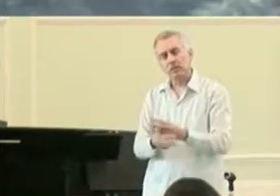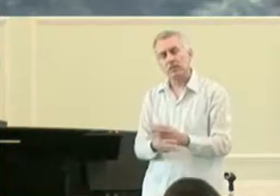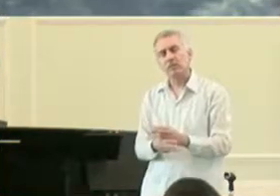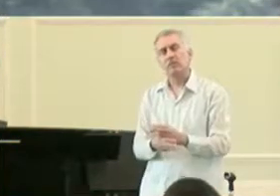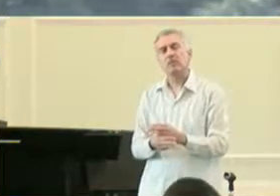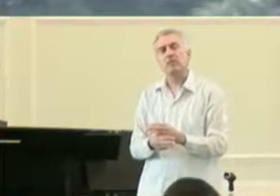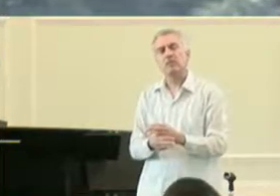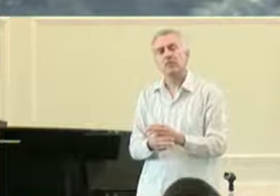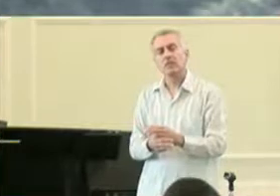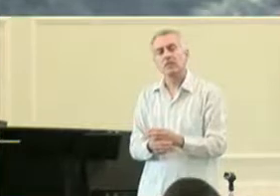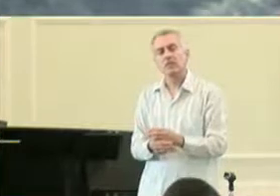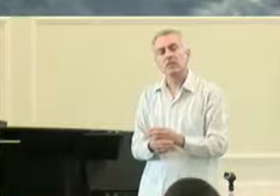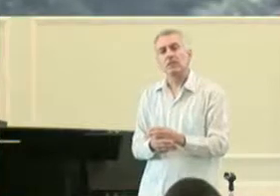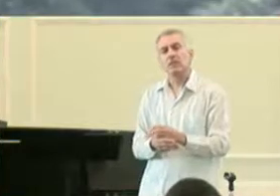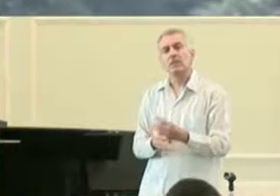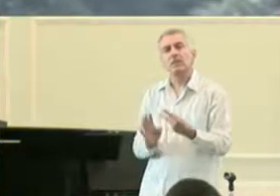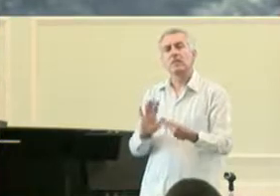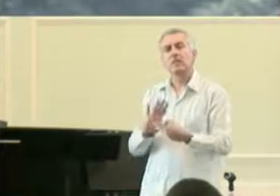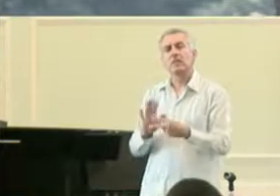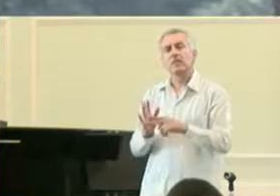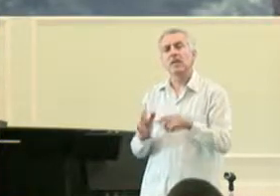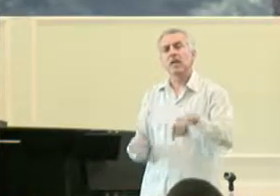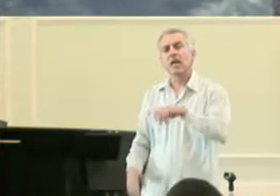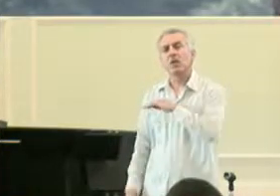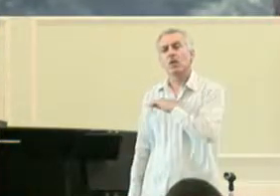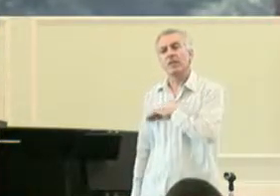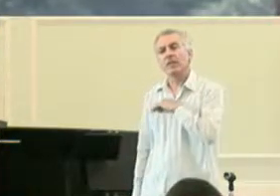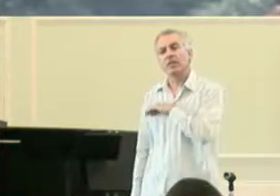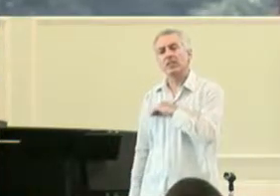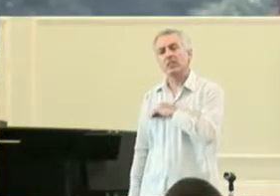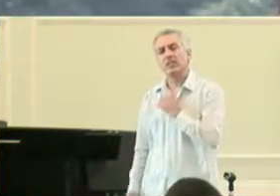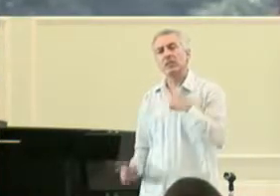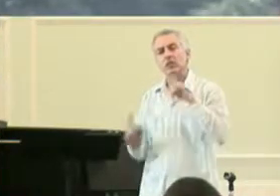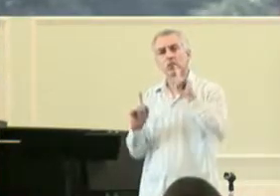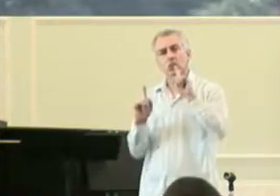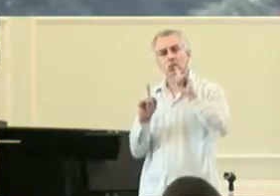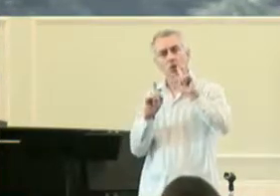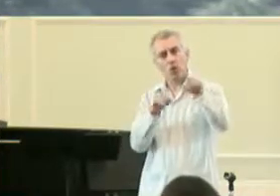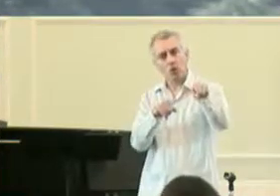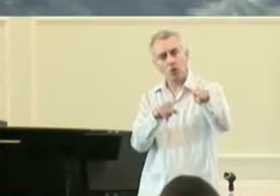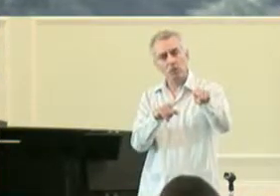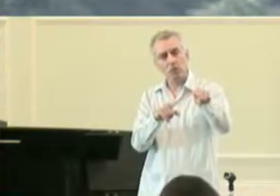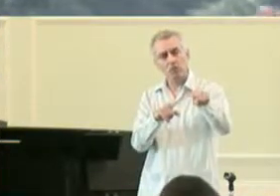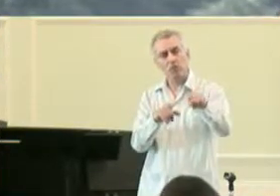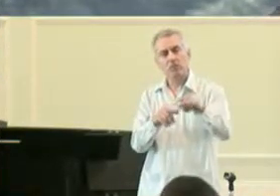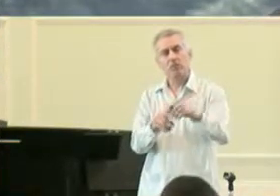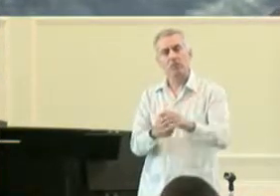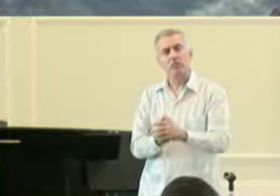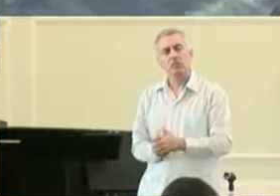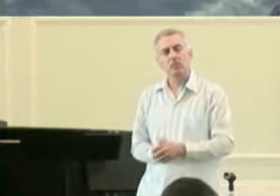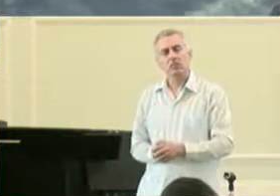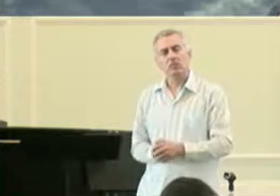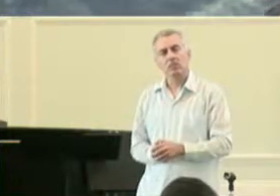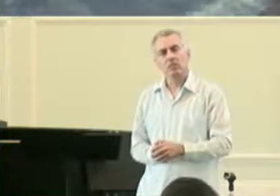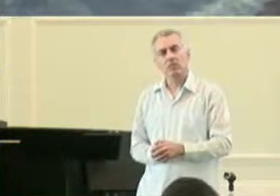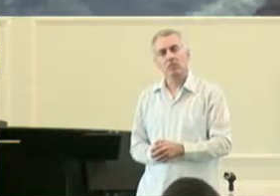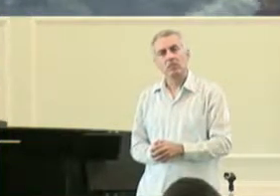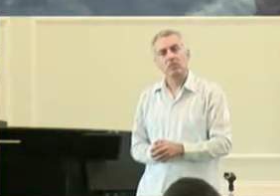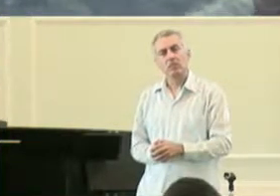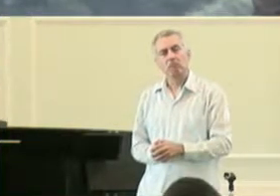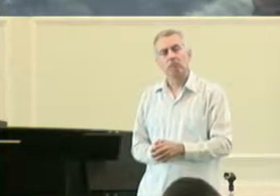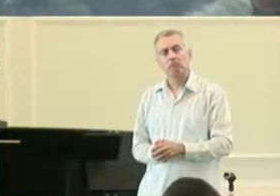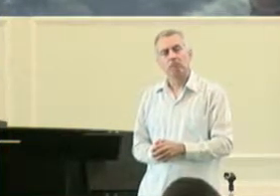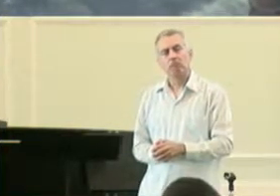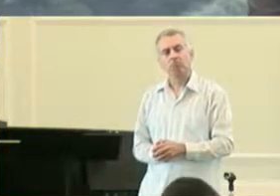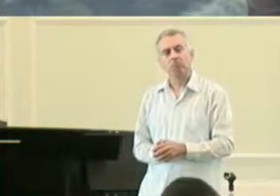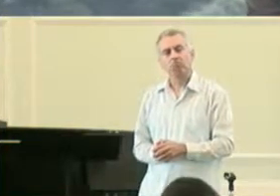our mission is to go. To share Jesus with others. Yes, God has